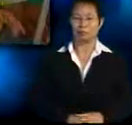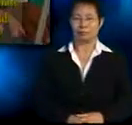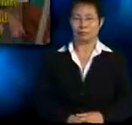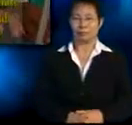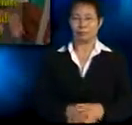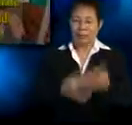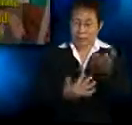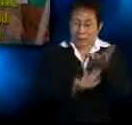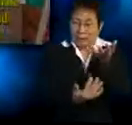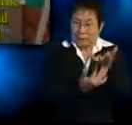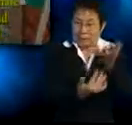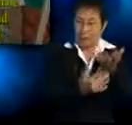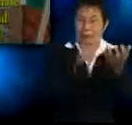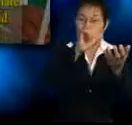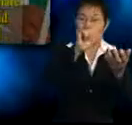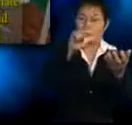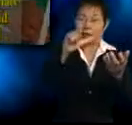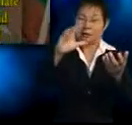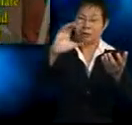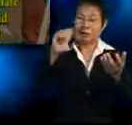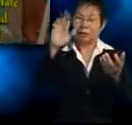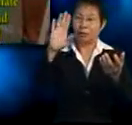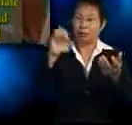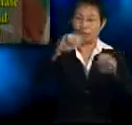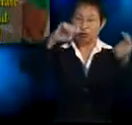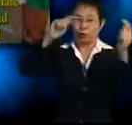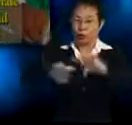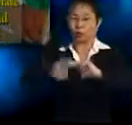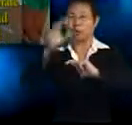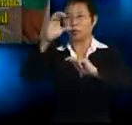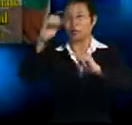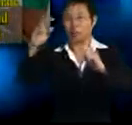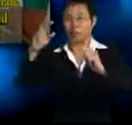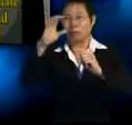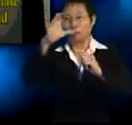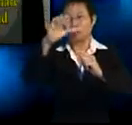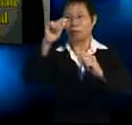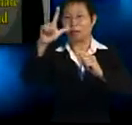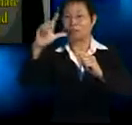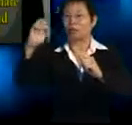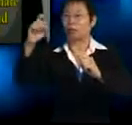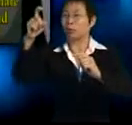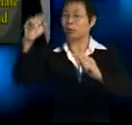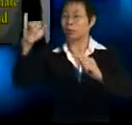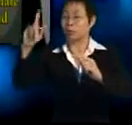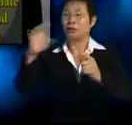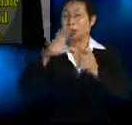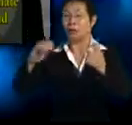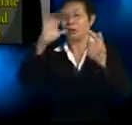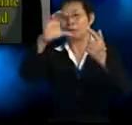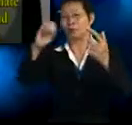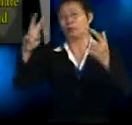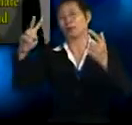Upon heating, calcium carbonate changes to calcium oxide and carbon dioxide